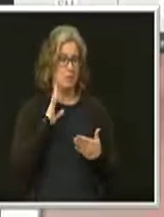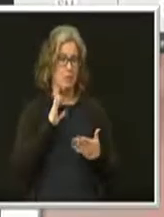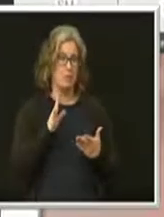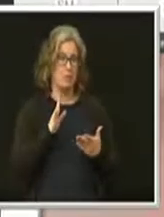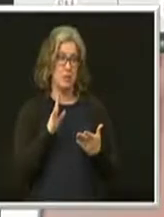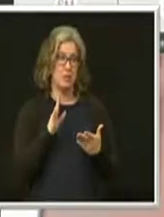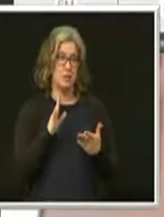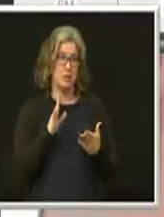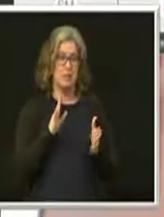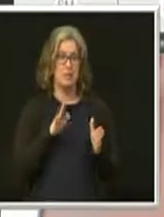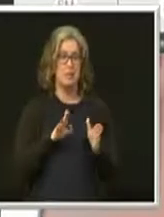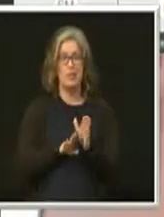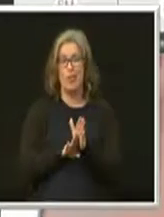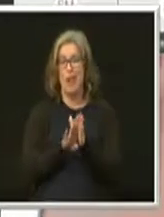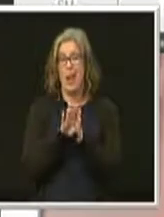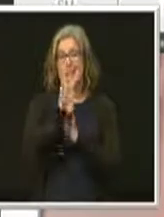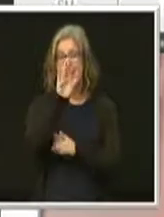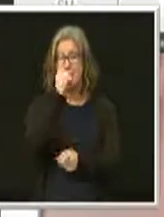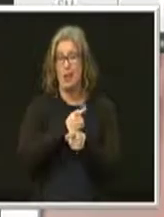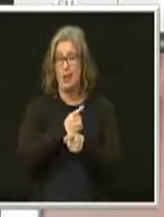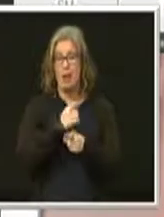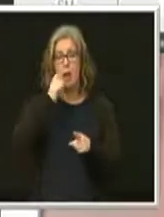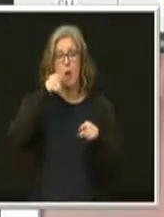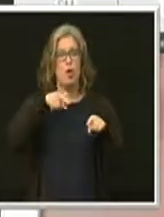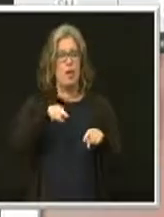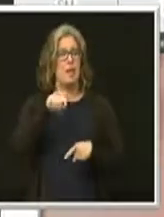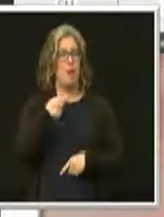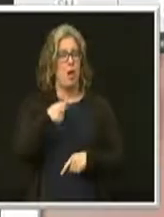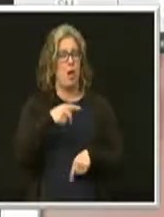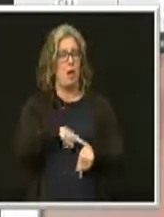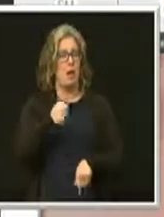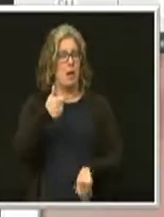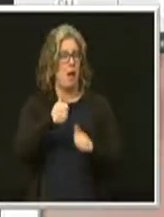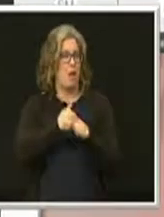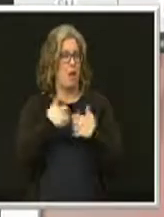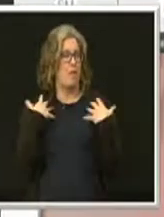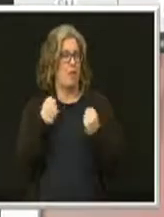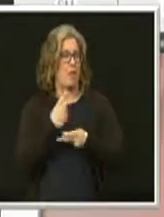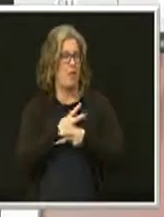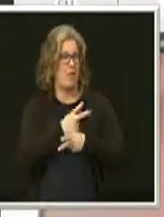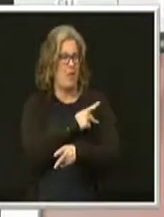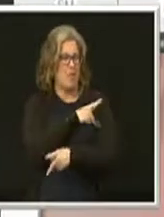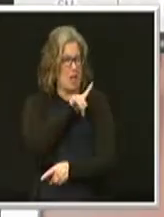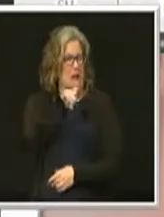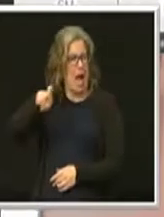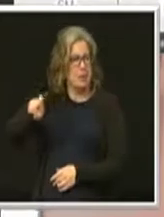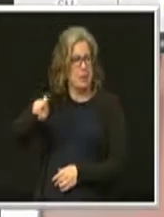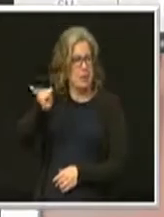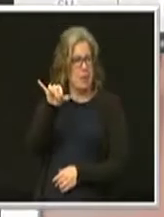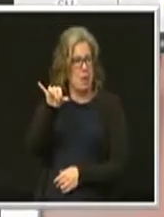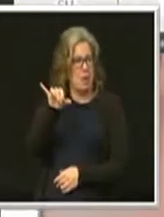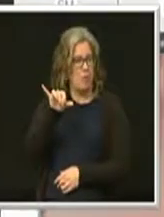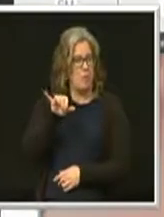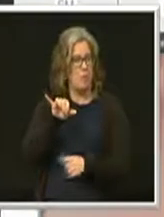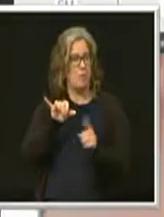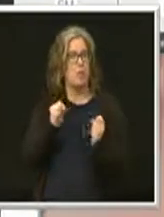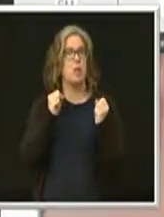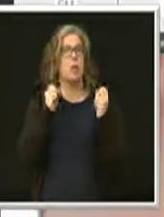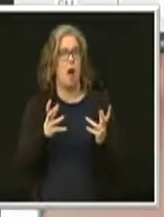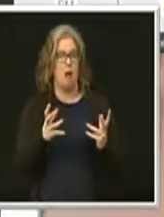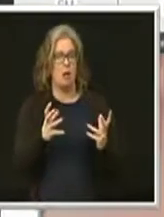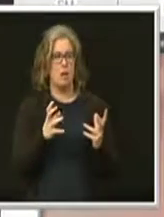directionally correct. Tomorrow during the town hall at 10 o'clock with the healthcare professionals, let's ask that question as well. There's a lot